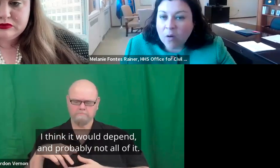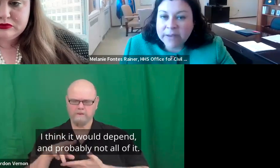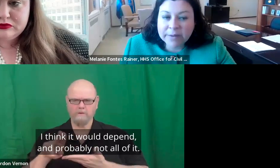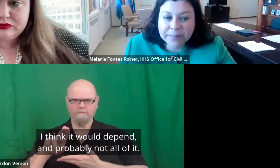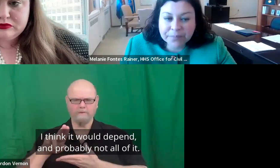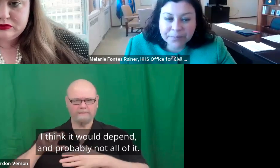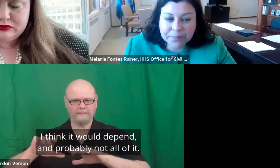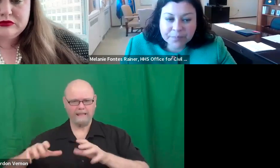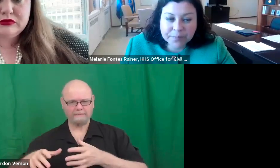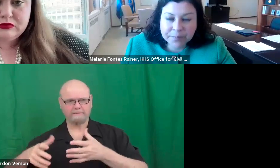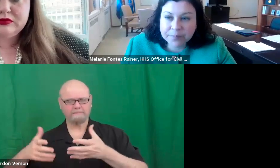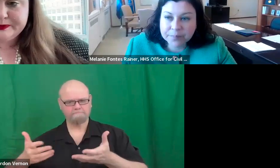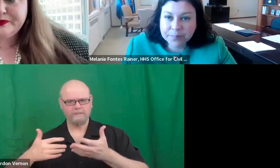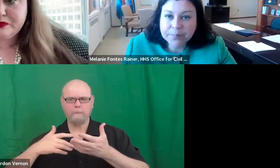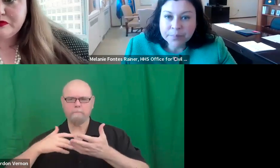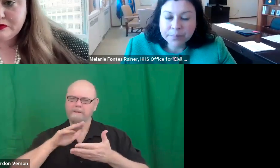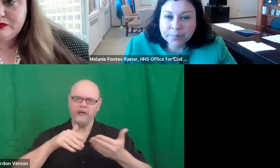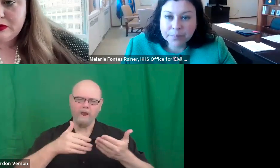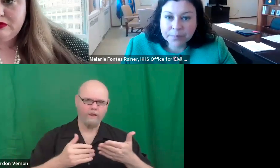probably not all of it.